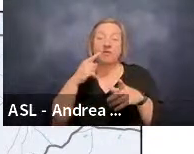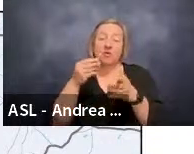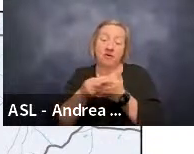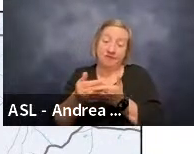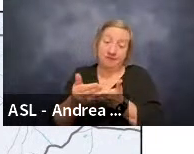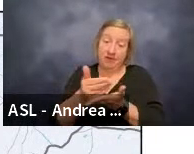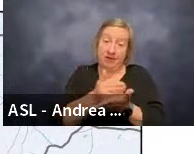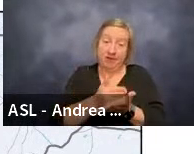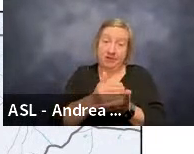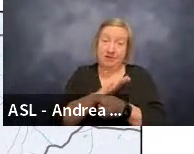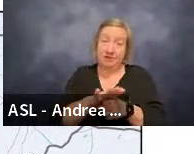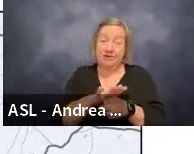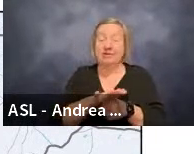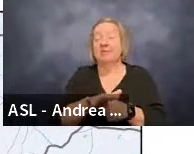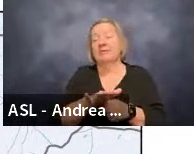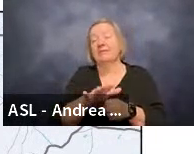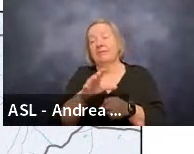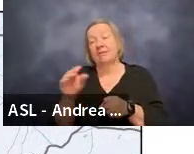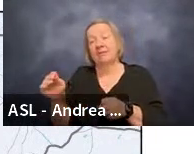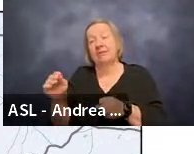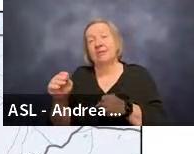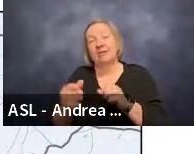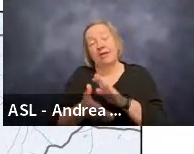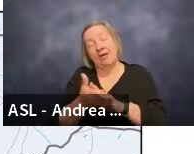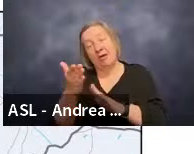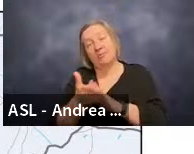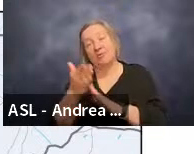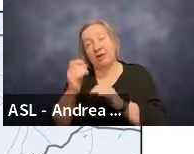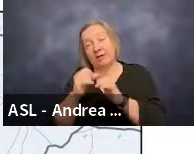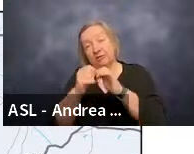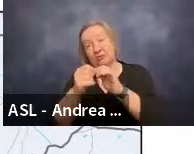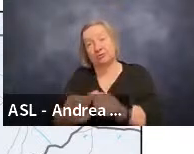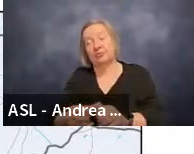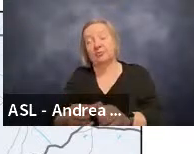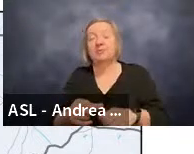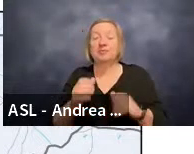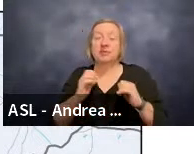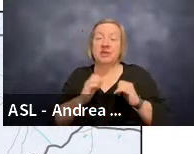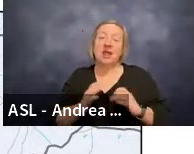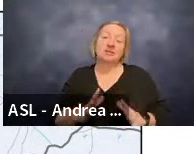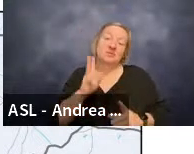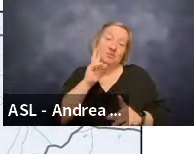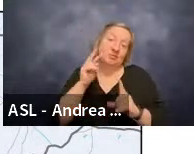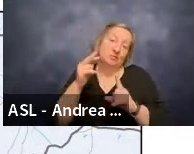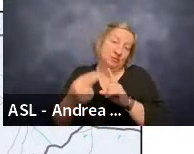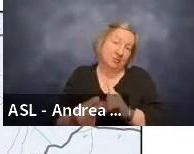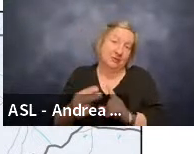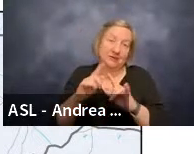perspective, but an operational perspective and a customer perspective too.